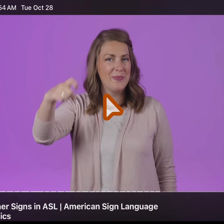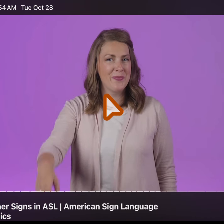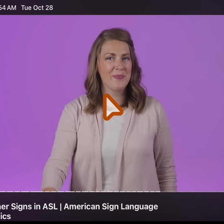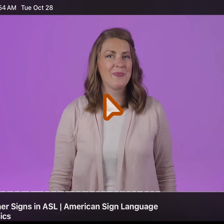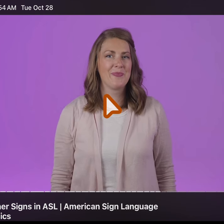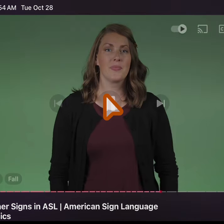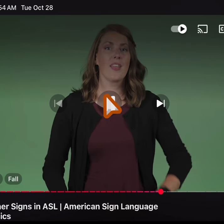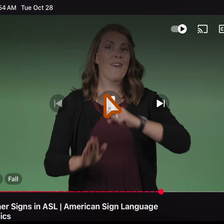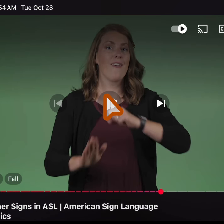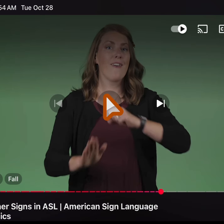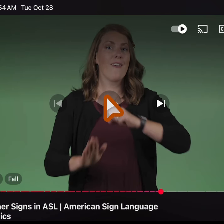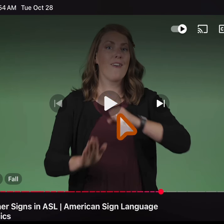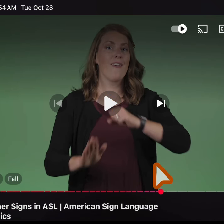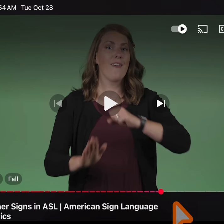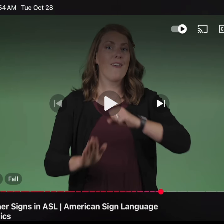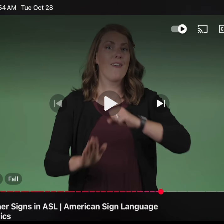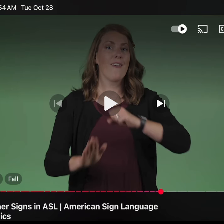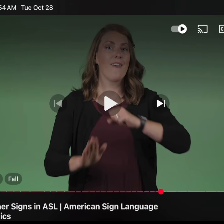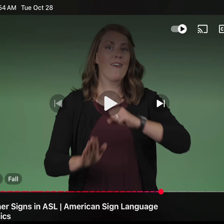Summer.